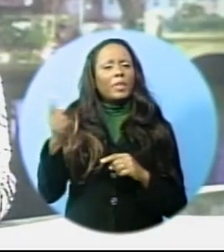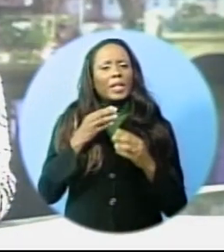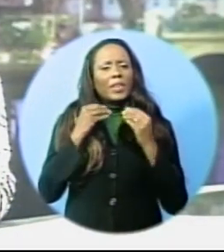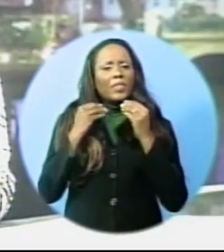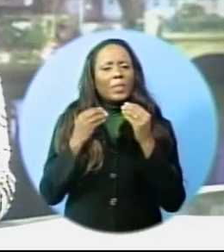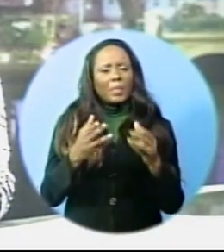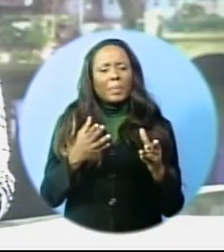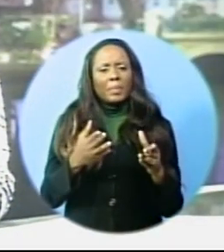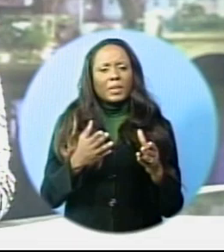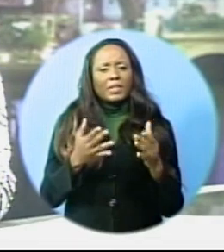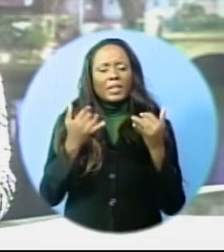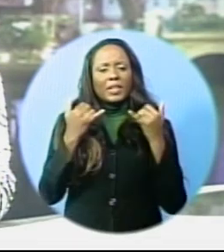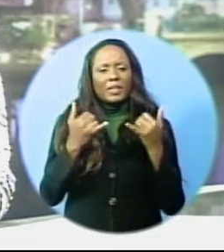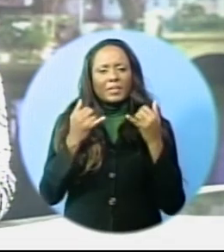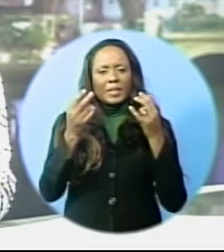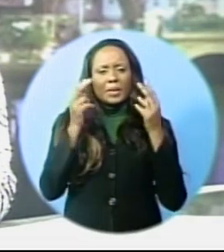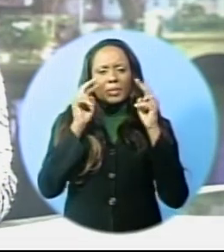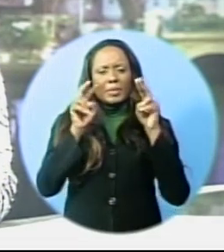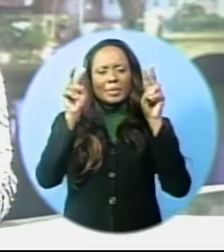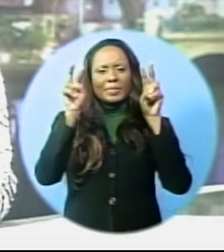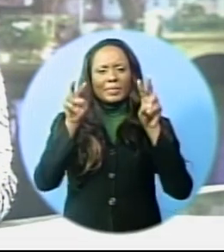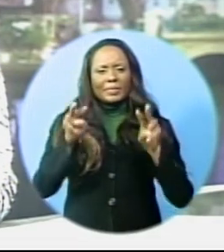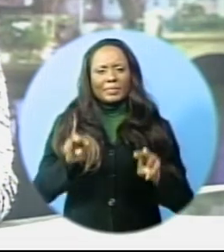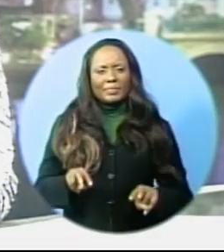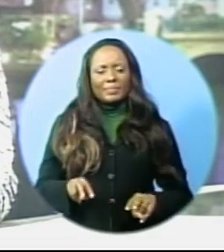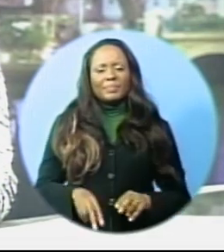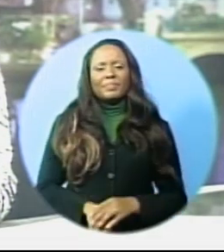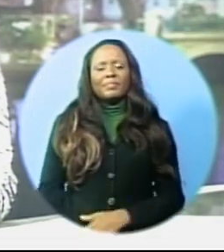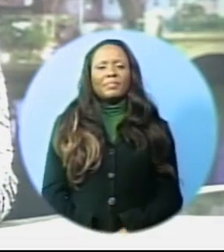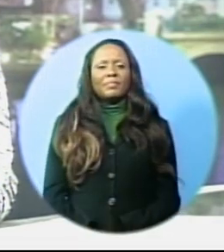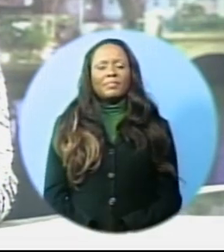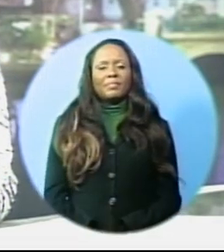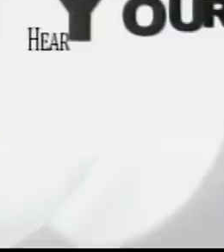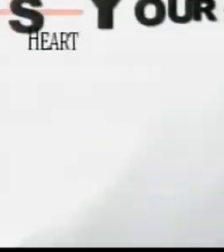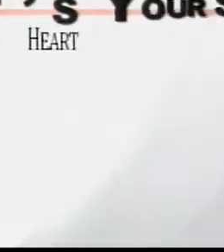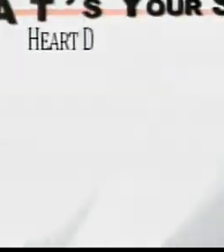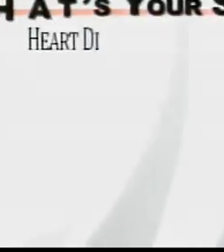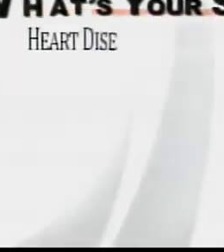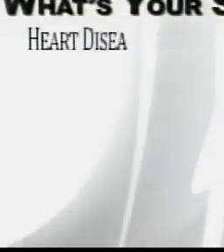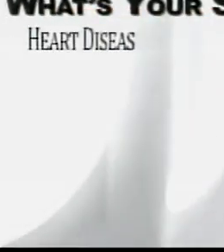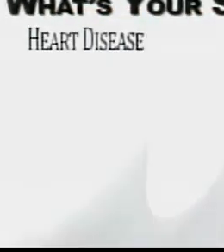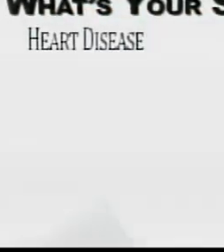headlines across the region. But first, here is a tip from Coverley. Heart disease.